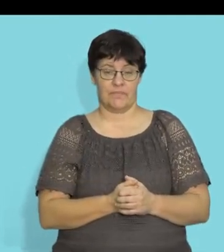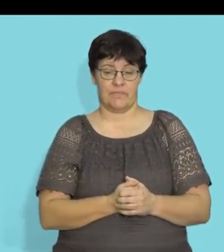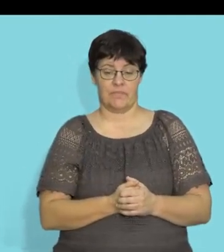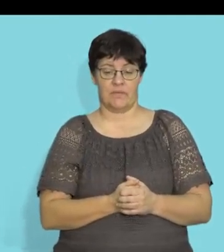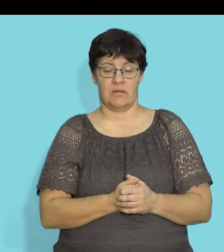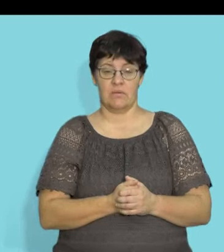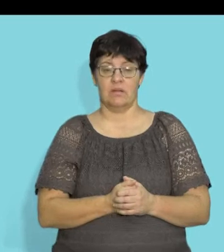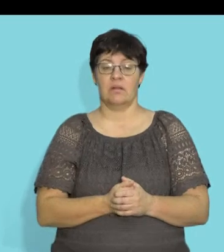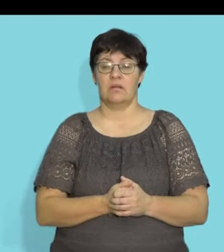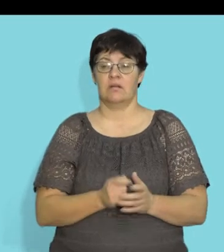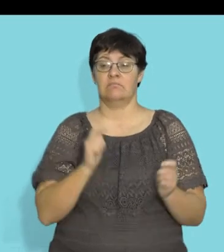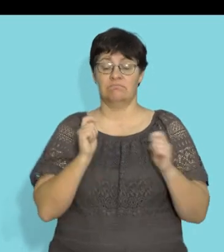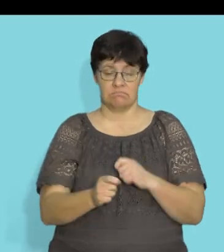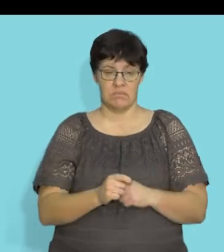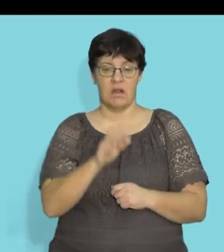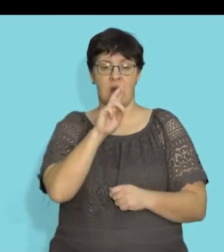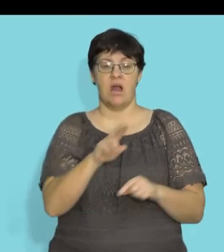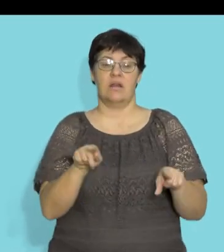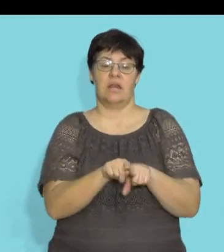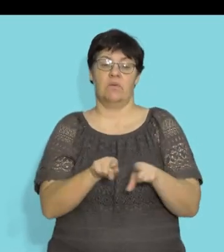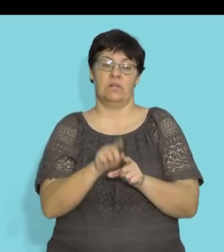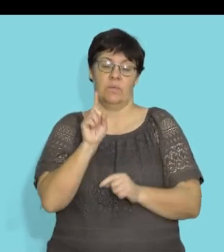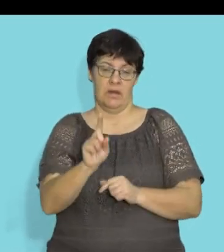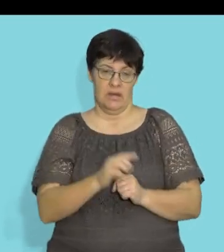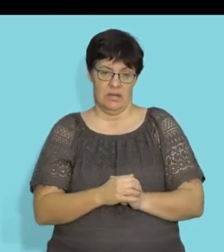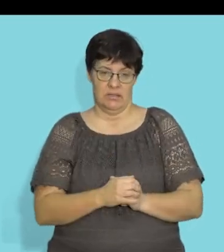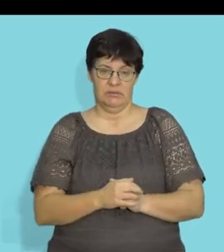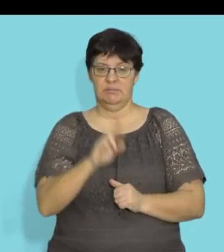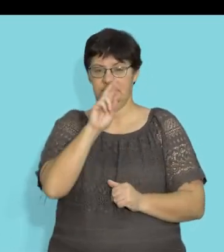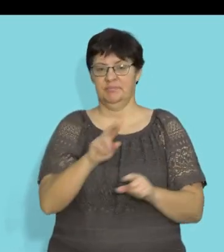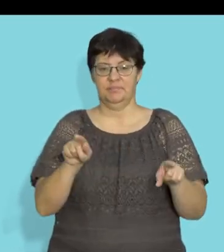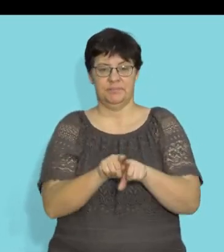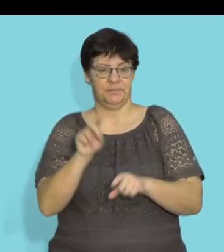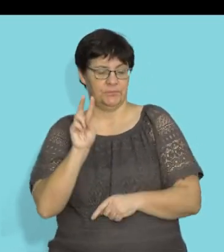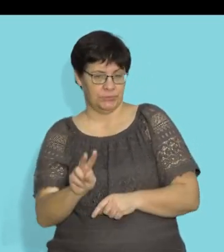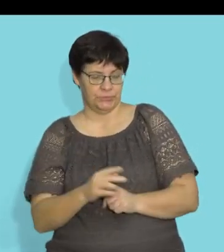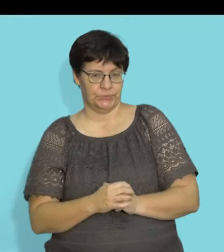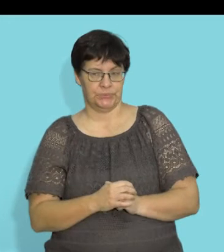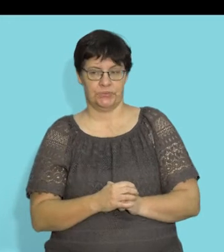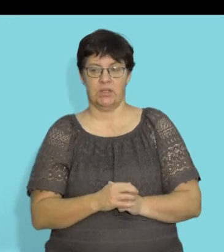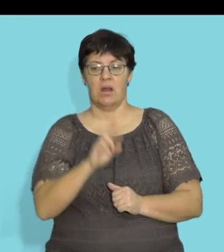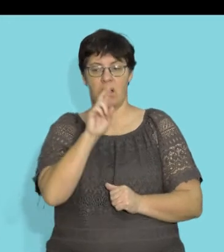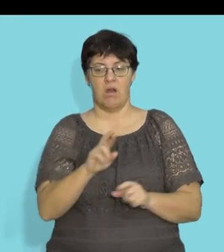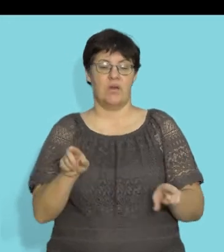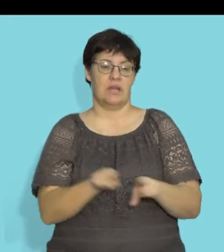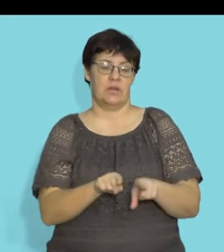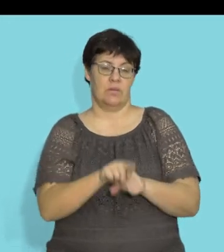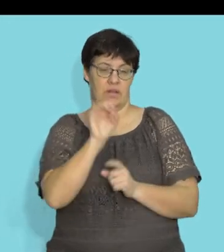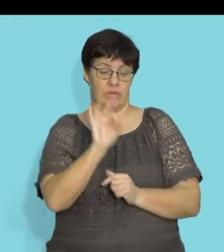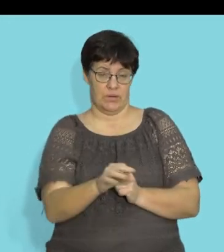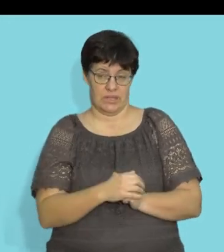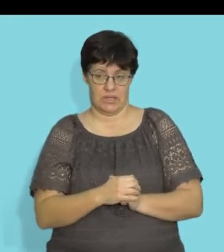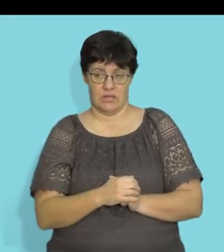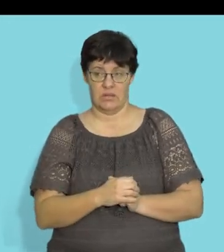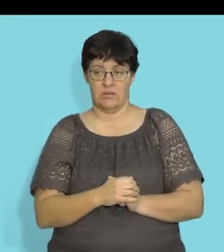So I'm going to substitute in R is equal to 1, R is equal to 2, and R is equal to